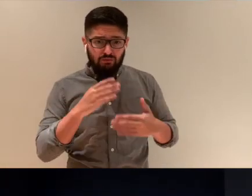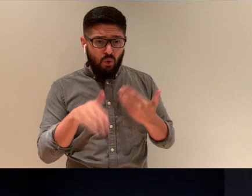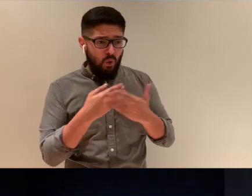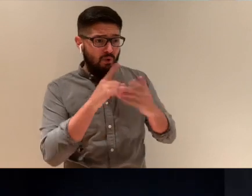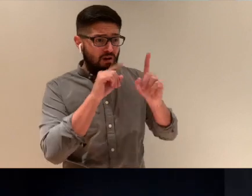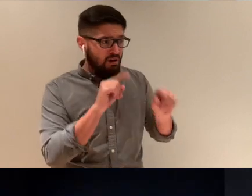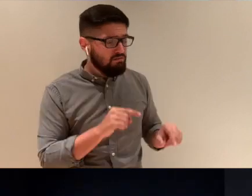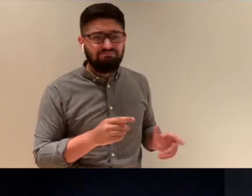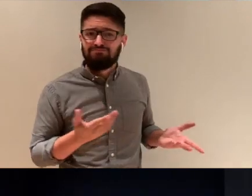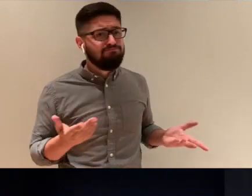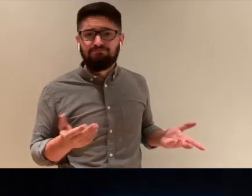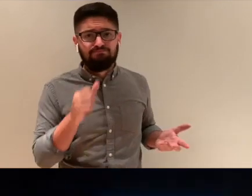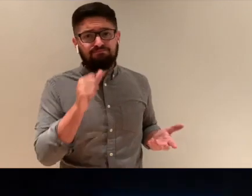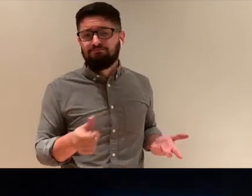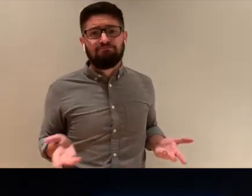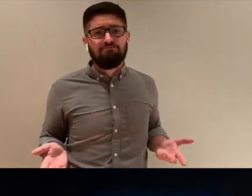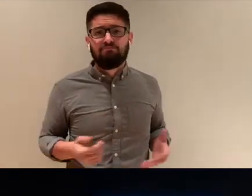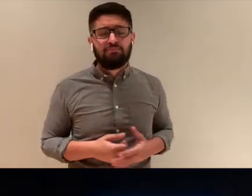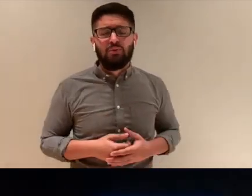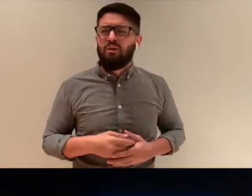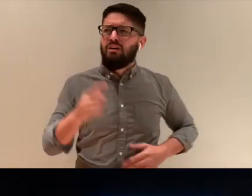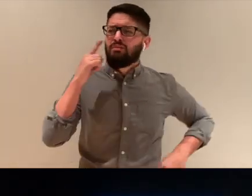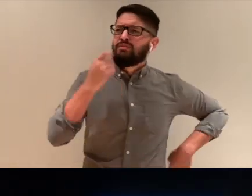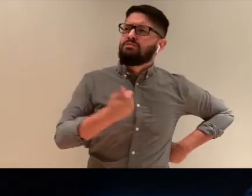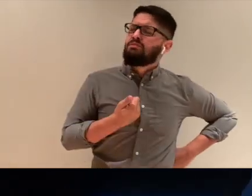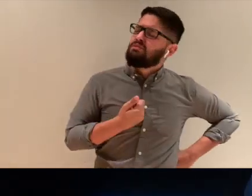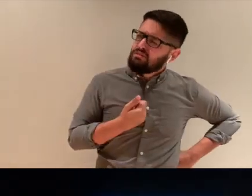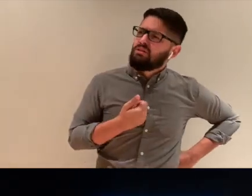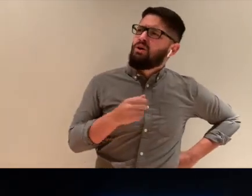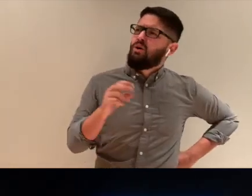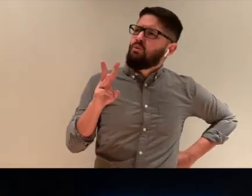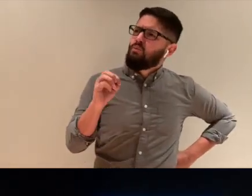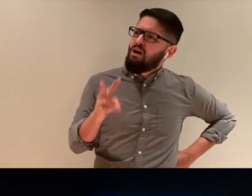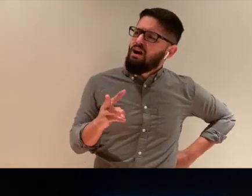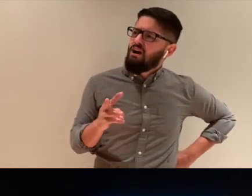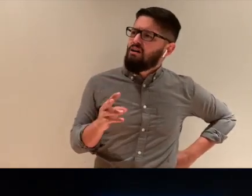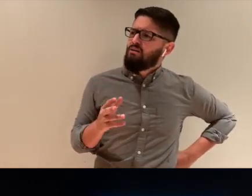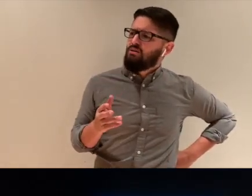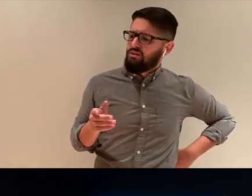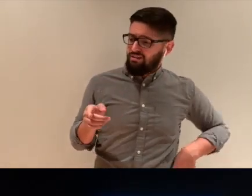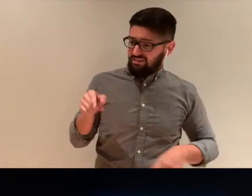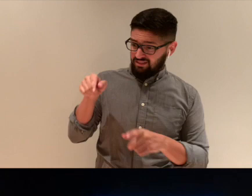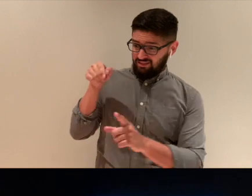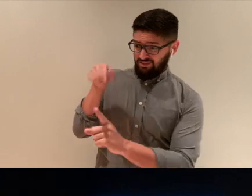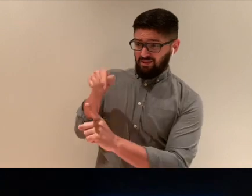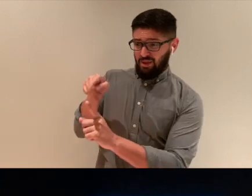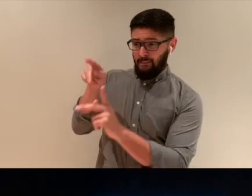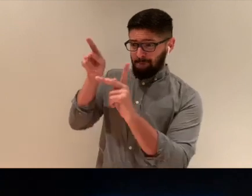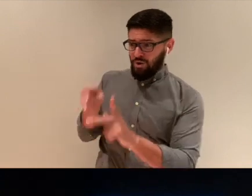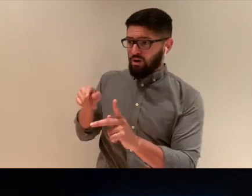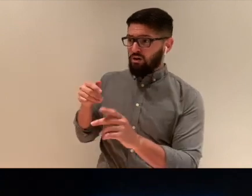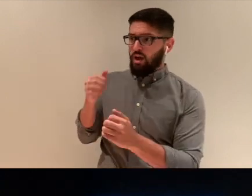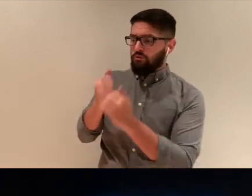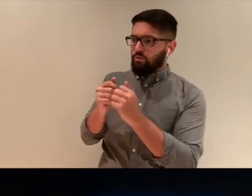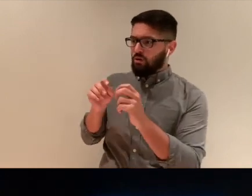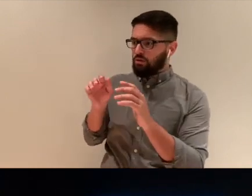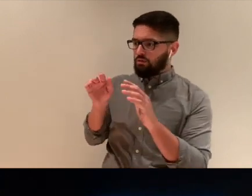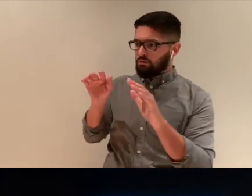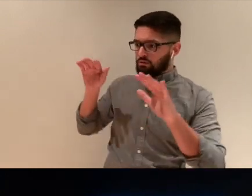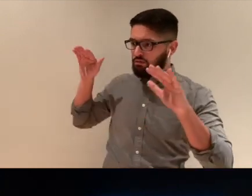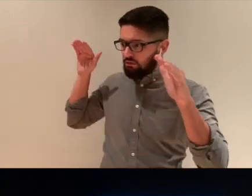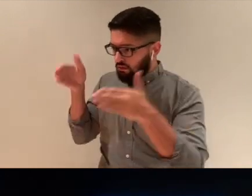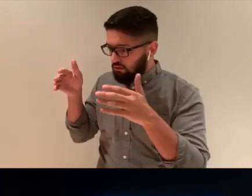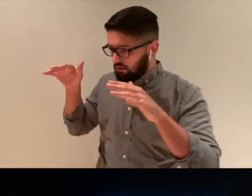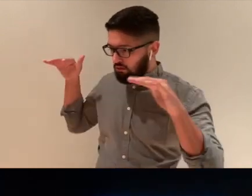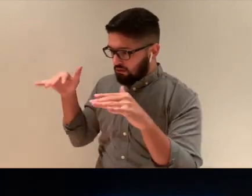he doesn't have all the answers. So I thought to myself, wow, the person who we're all